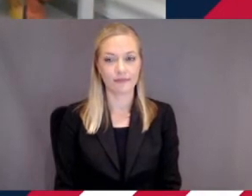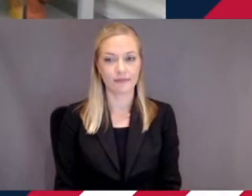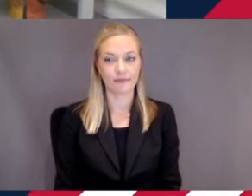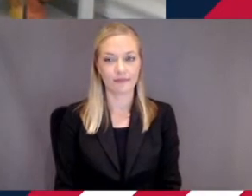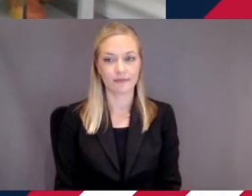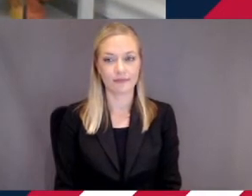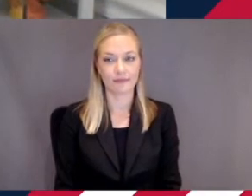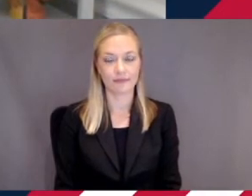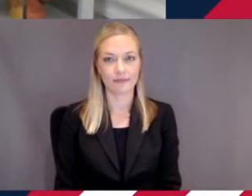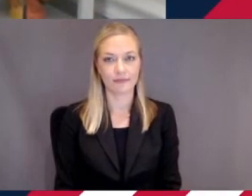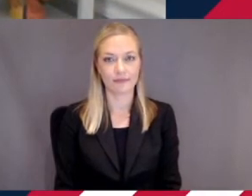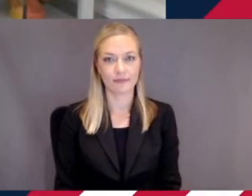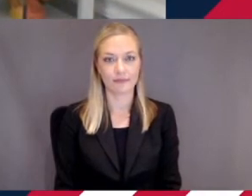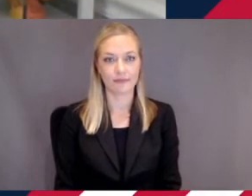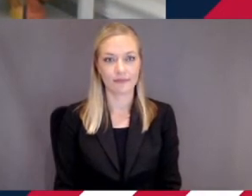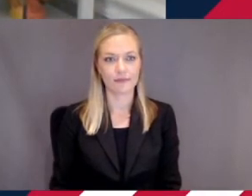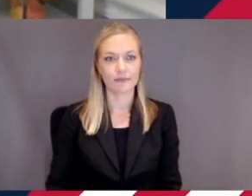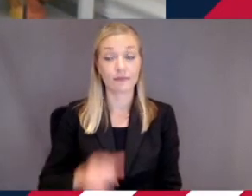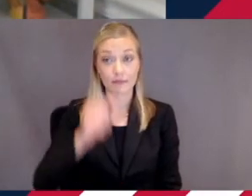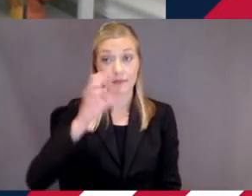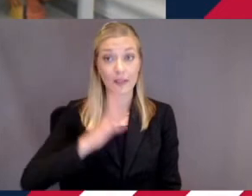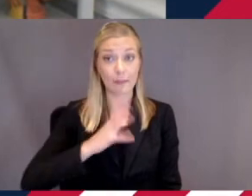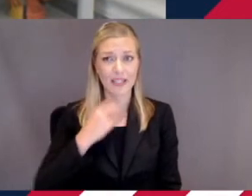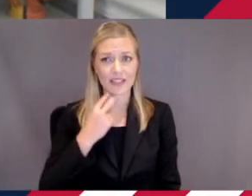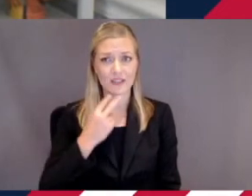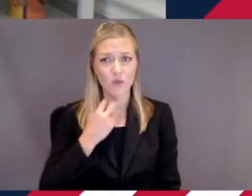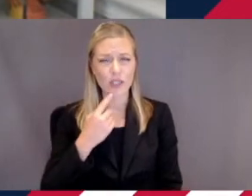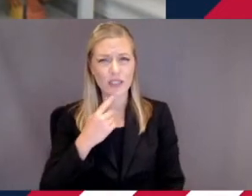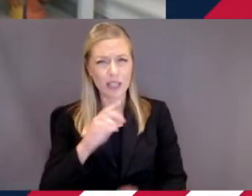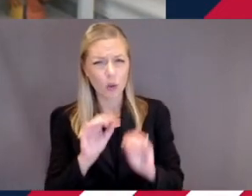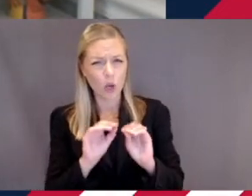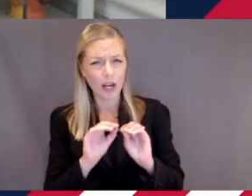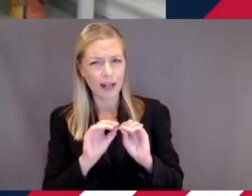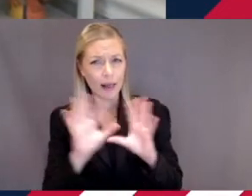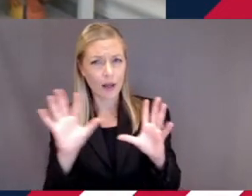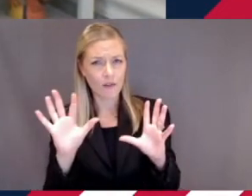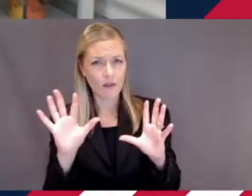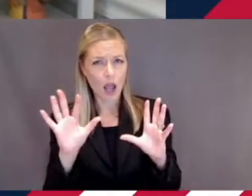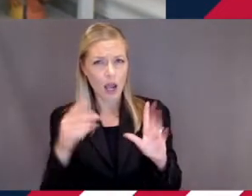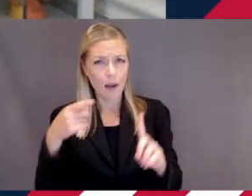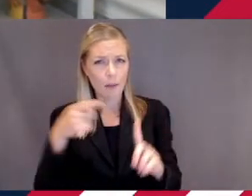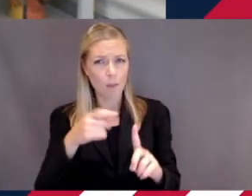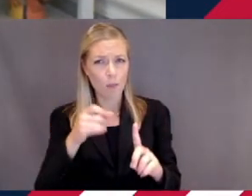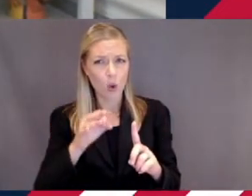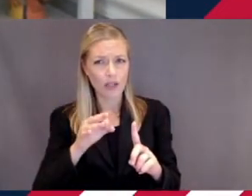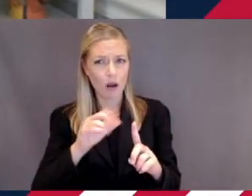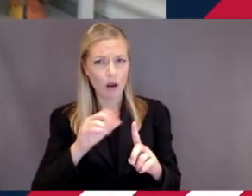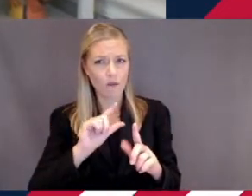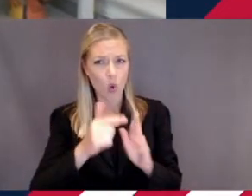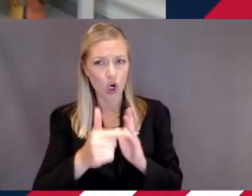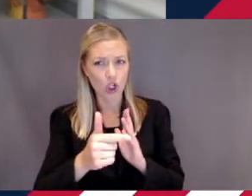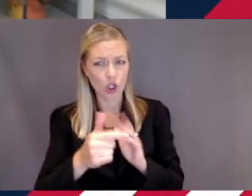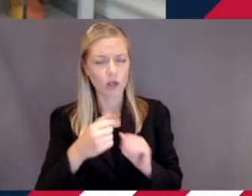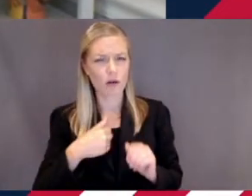I have a point of order or clarification here. Tabling until when?